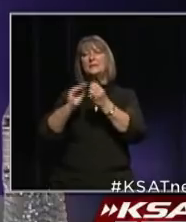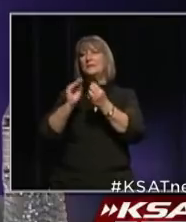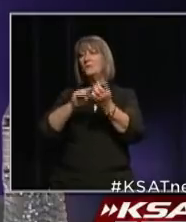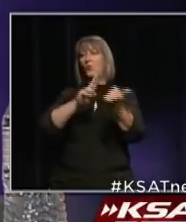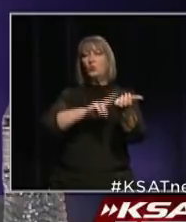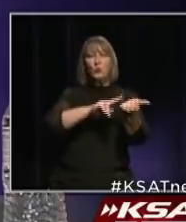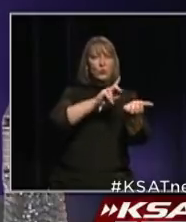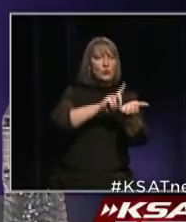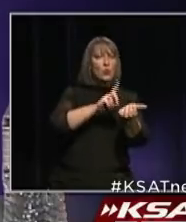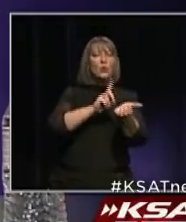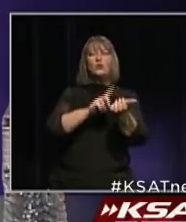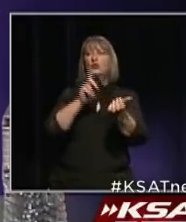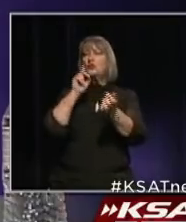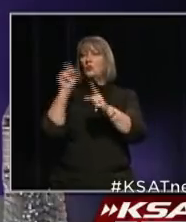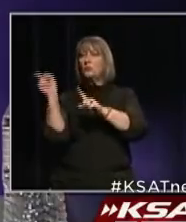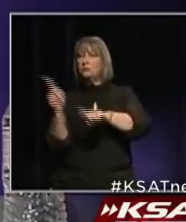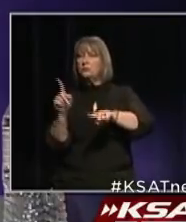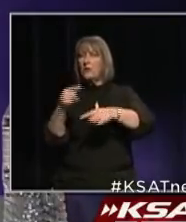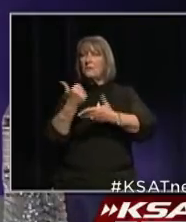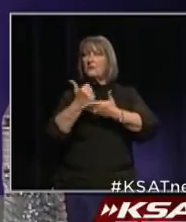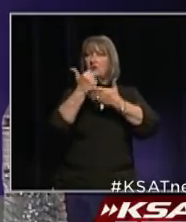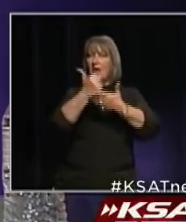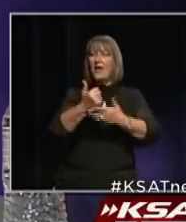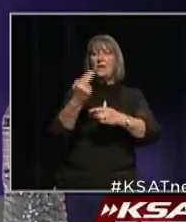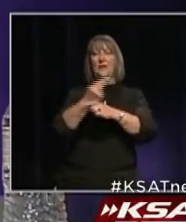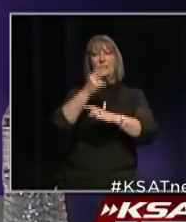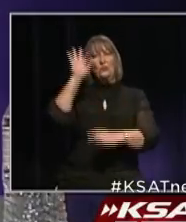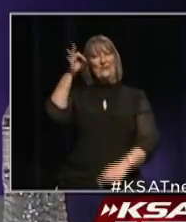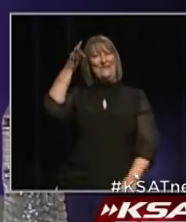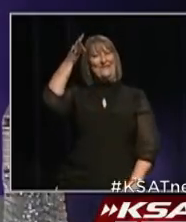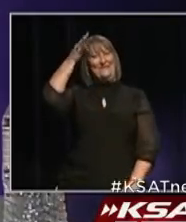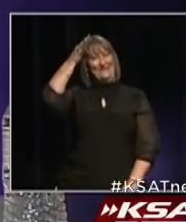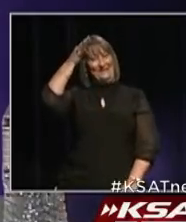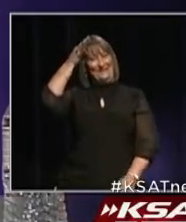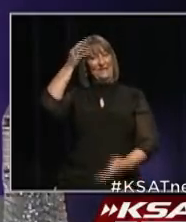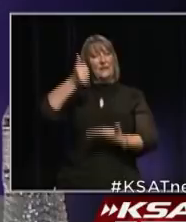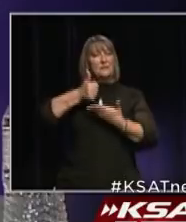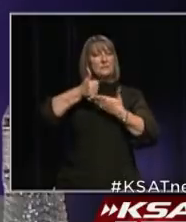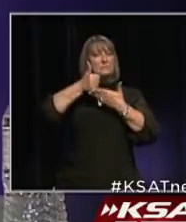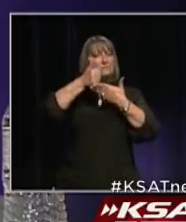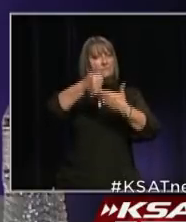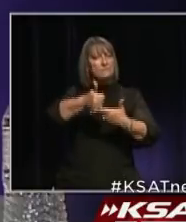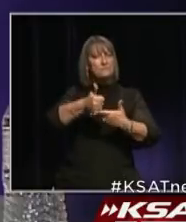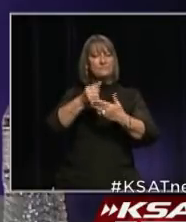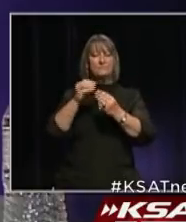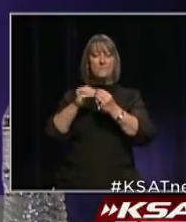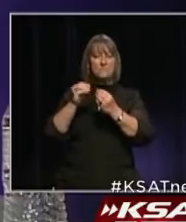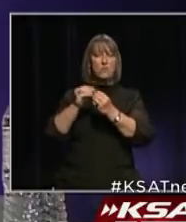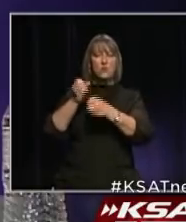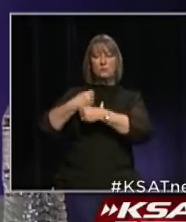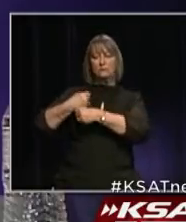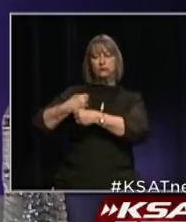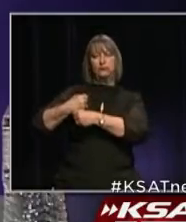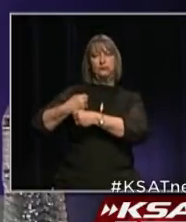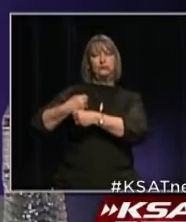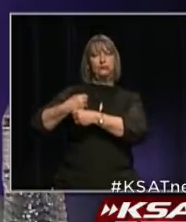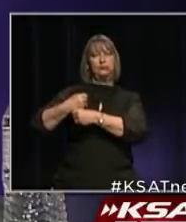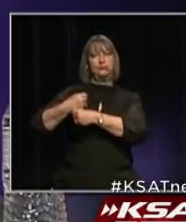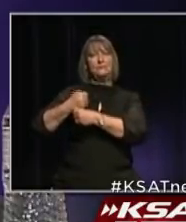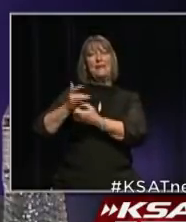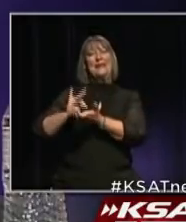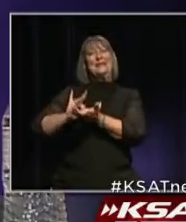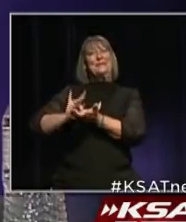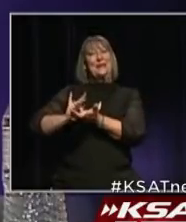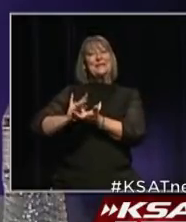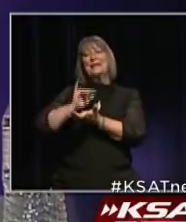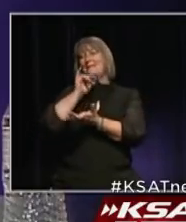professionals, and that they're going to use the power of the federal government to accelerate production so that we don't have these bog-ups that we've been